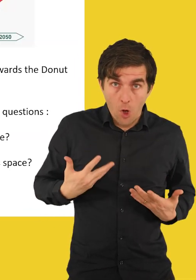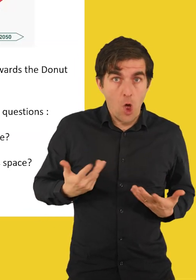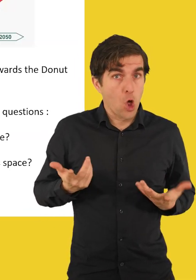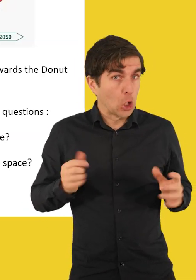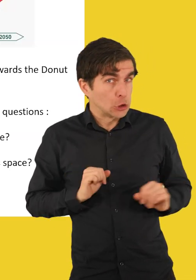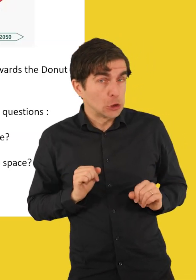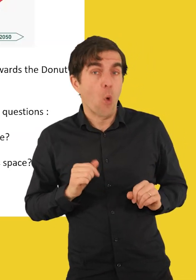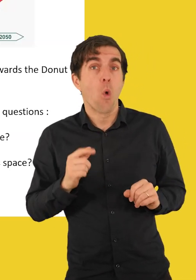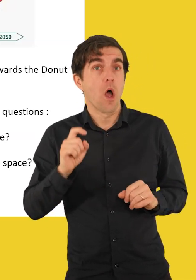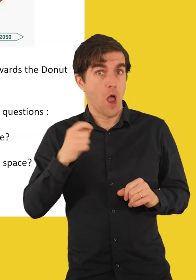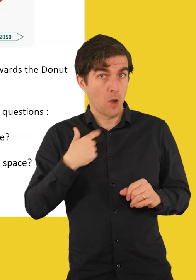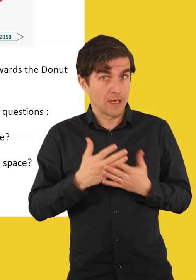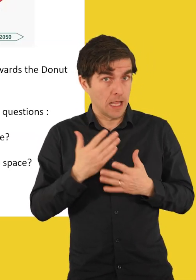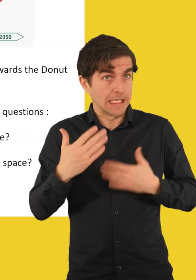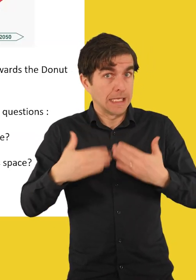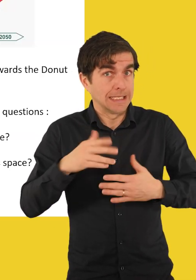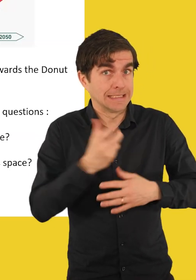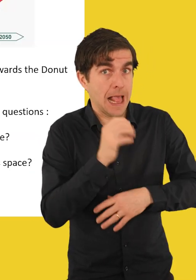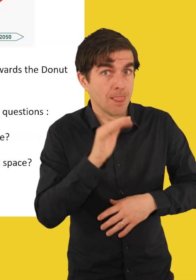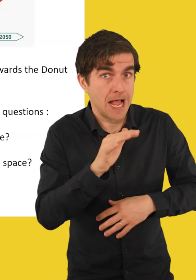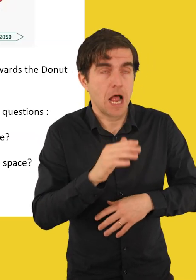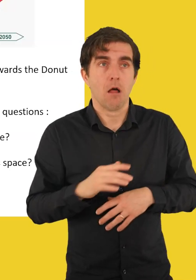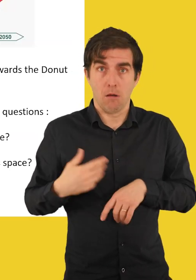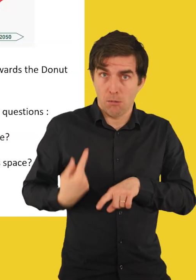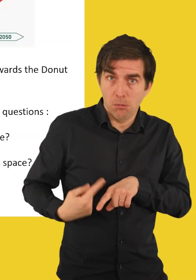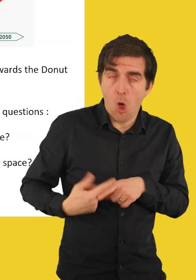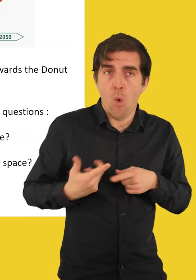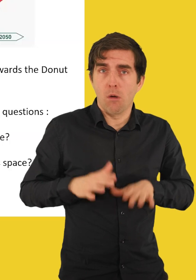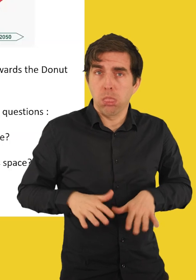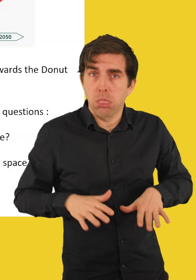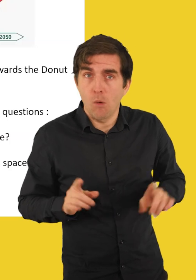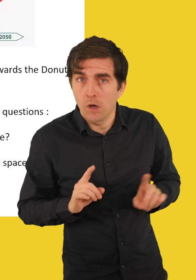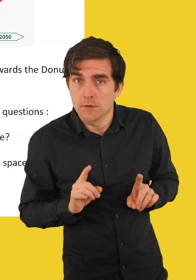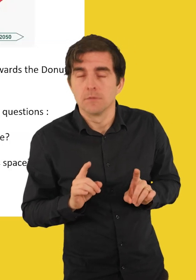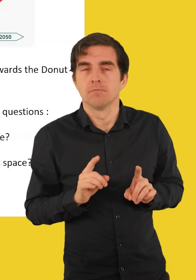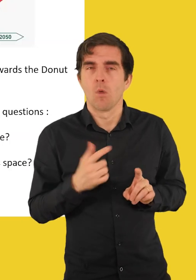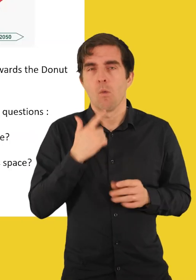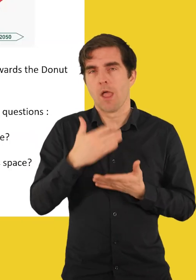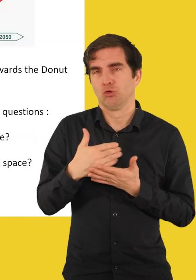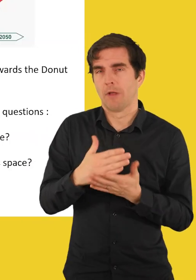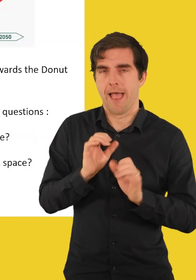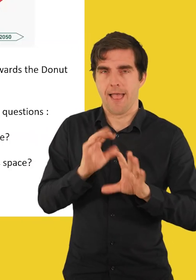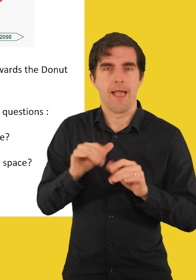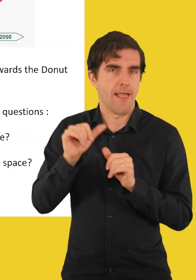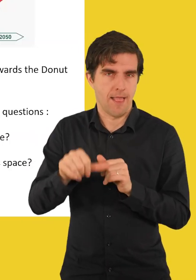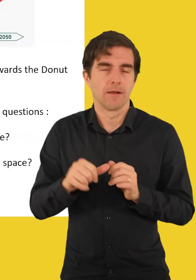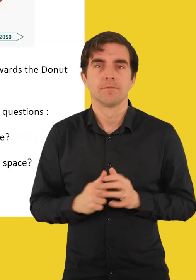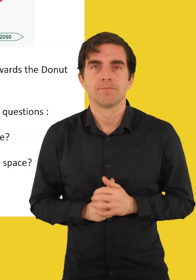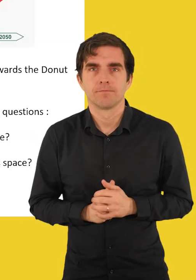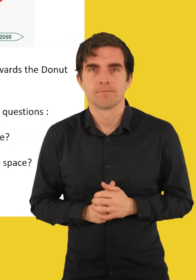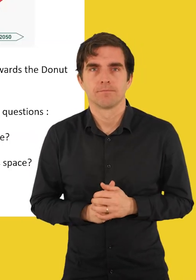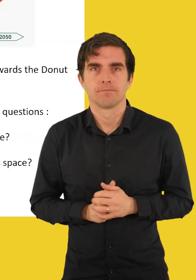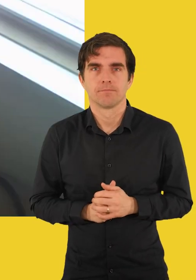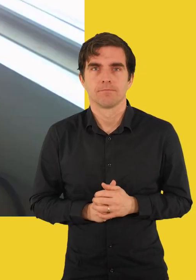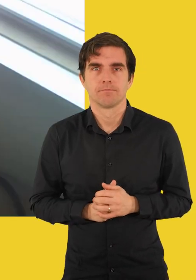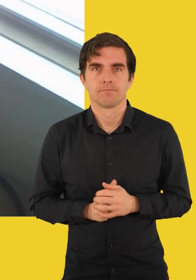And are we moving toward the space or not? And at what speed? And I'm going